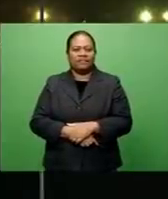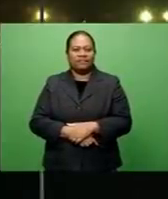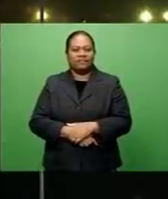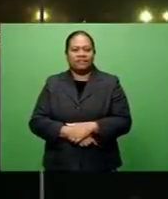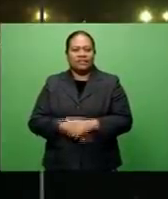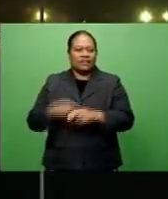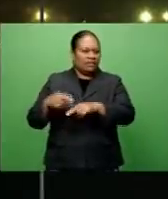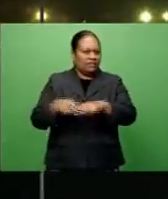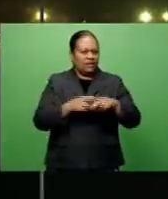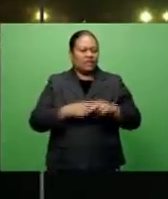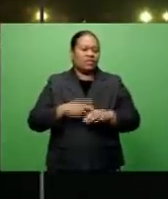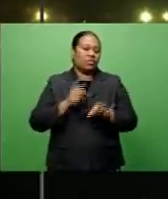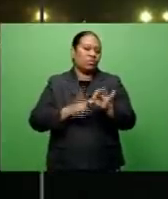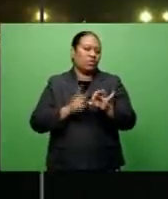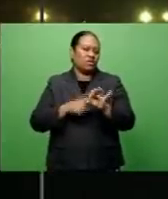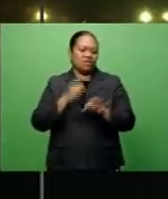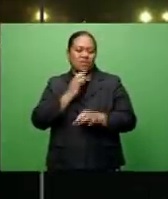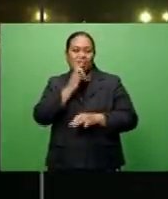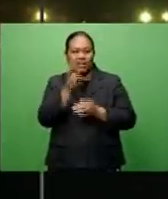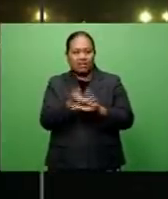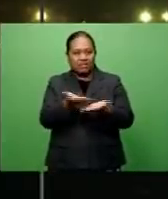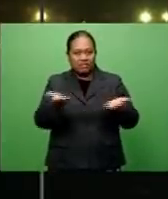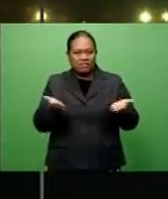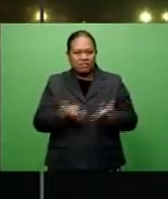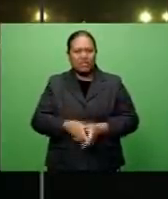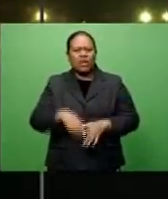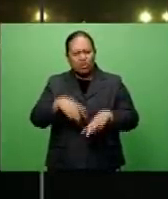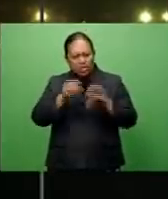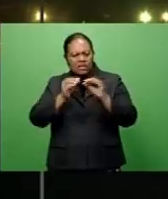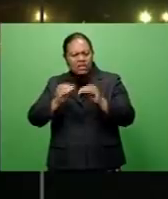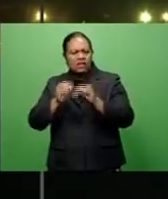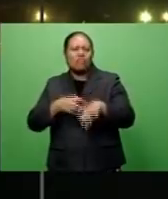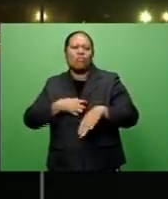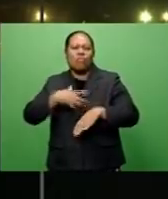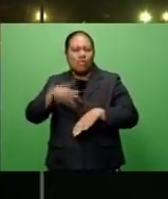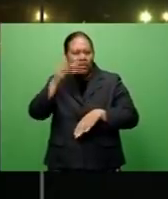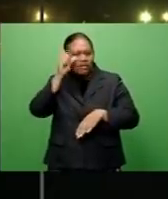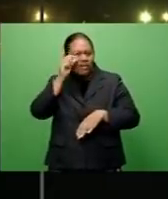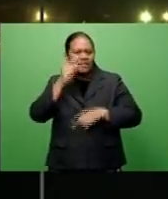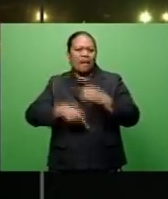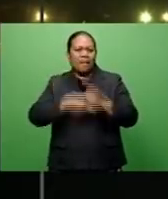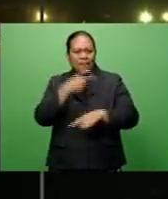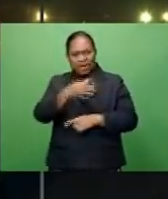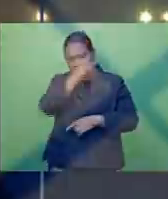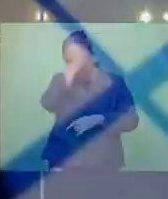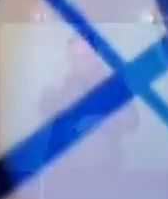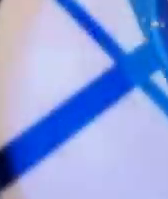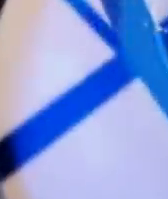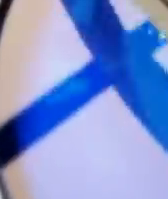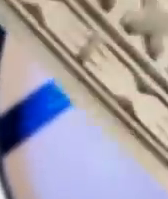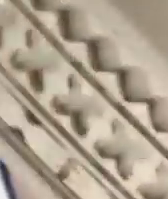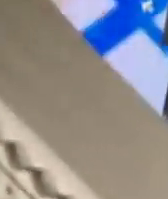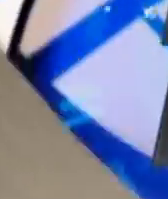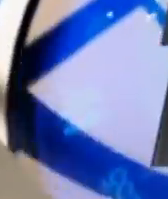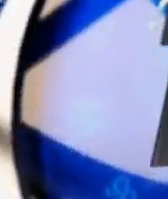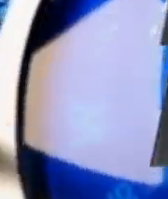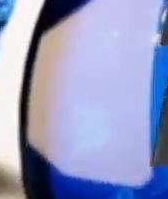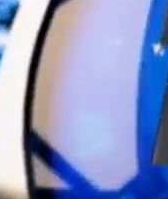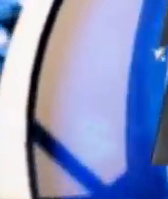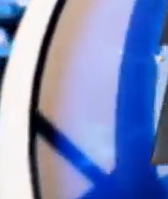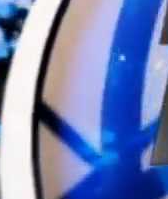And in Fijian Pulse, we are asking tonight, are we doing enough to educate Fijians about dengue fever?